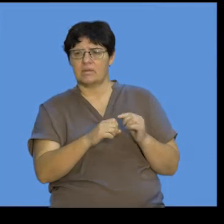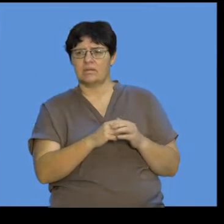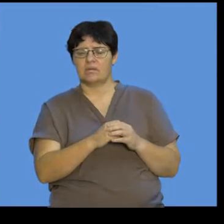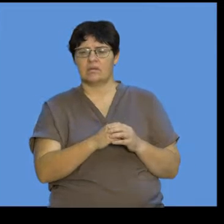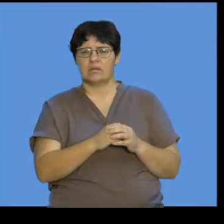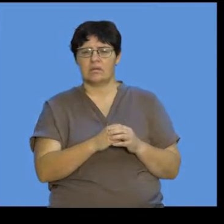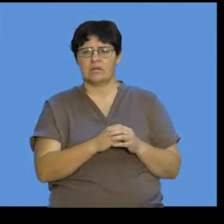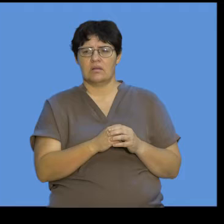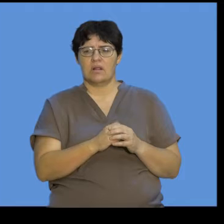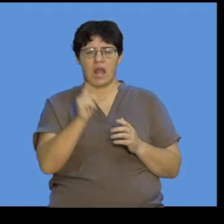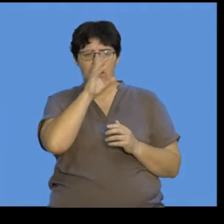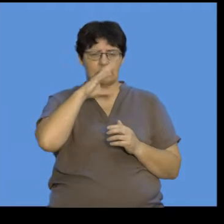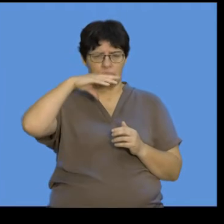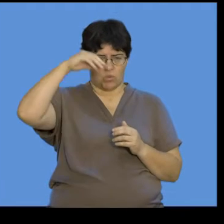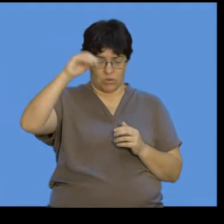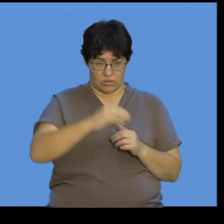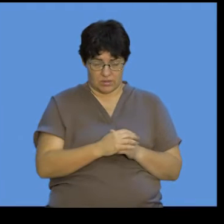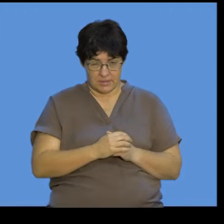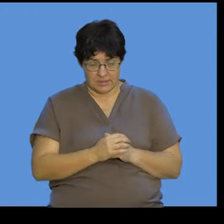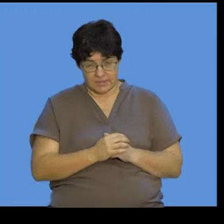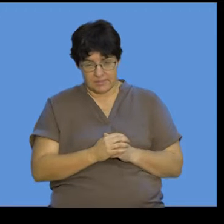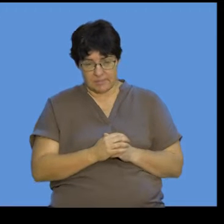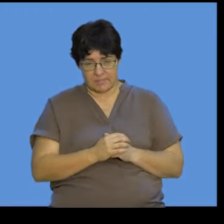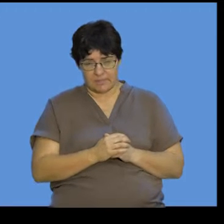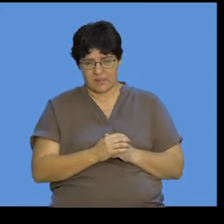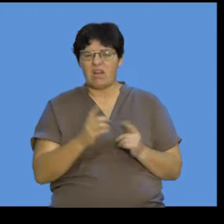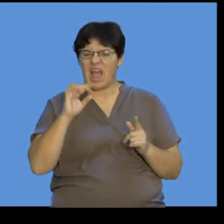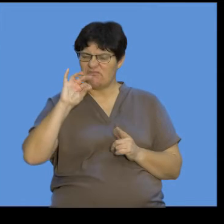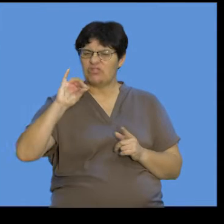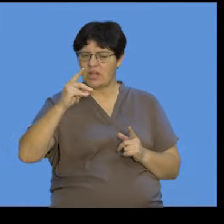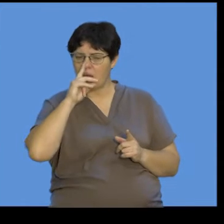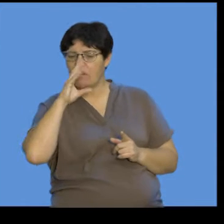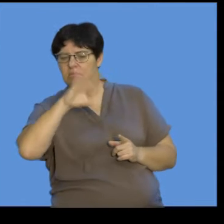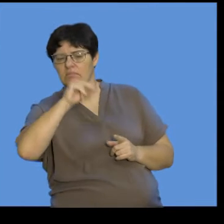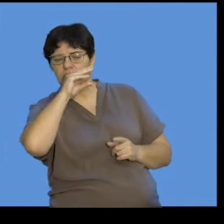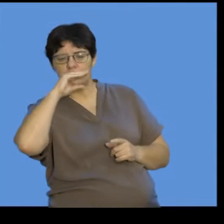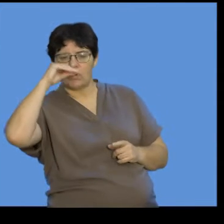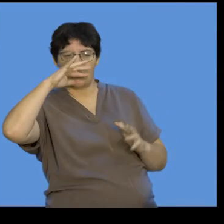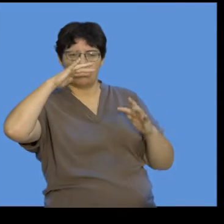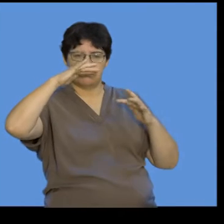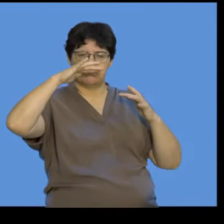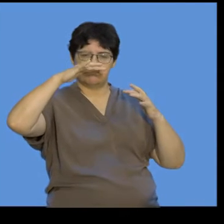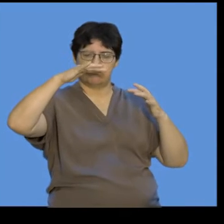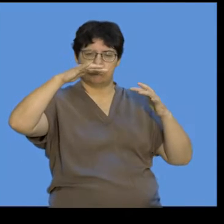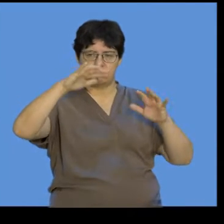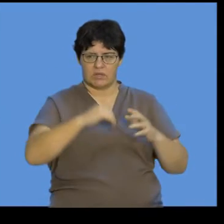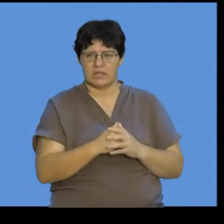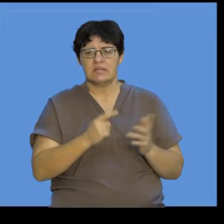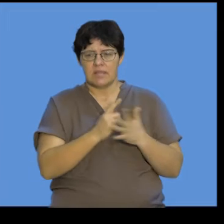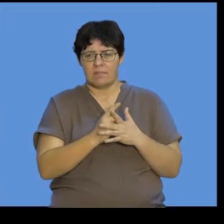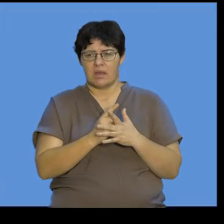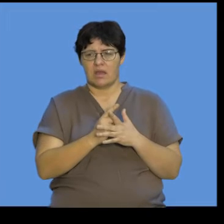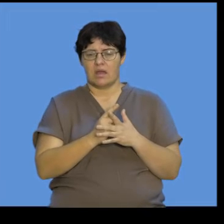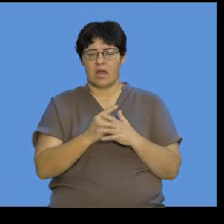as a practical example, something that is, an everyday observation. And then there's also a random change in the